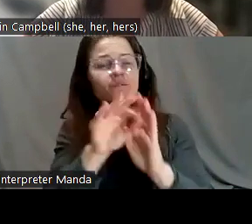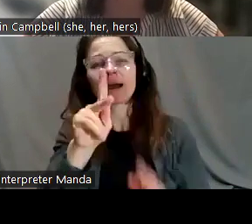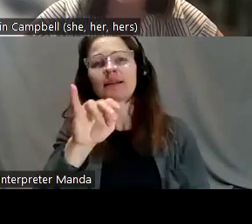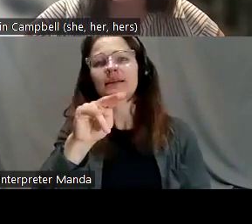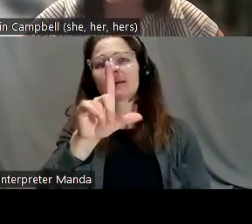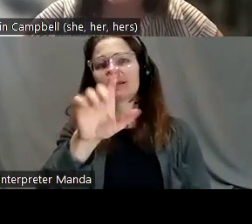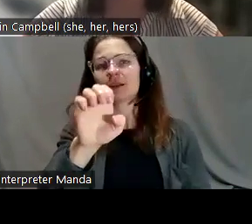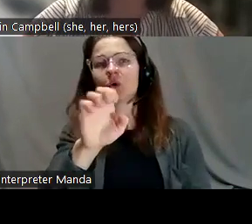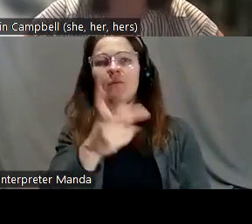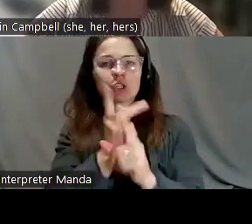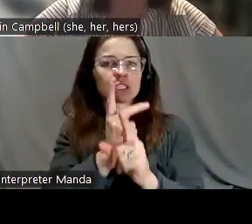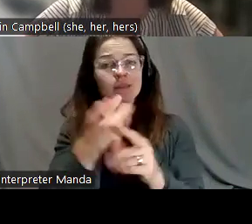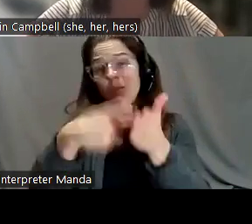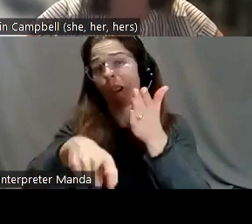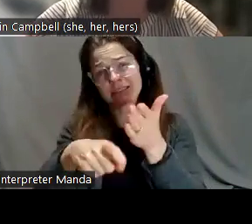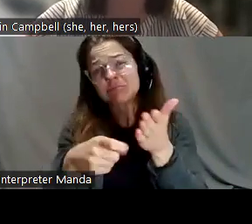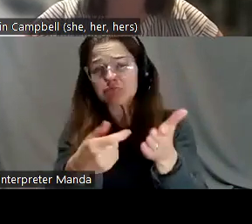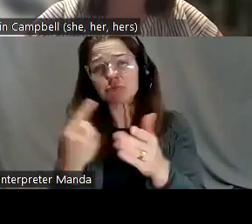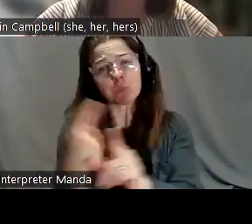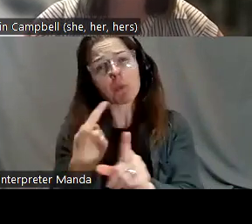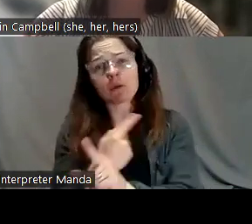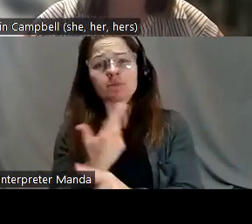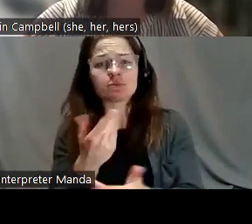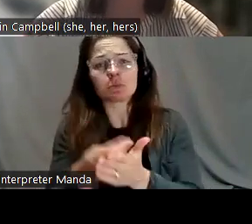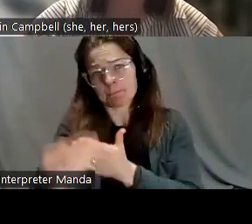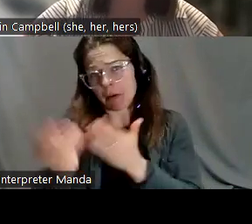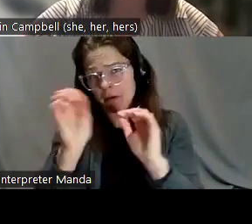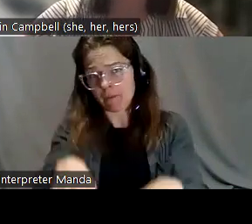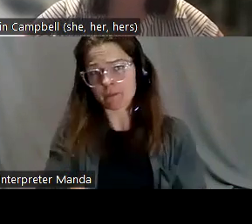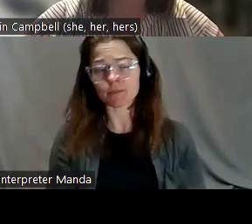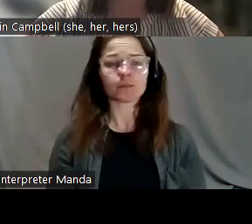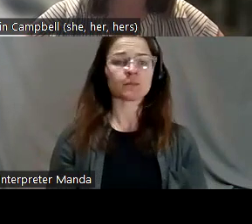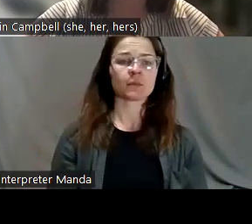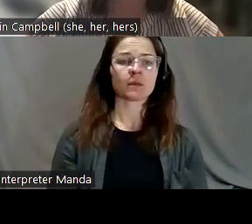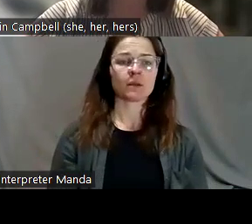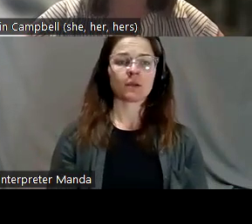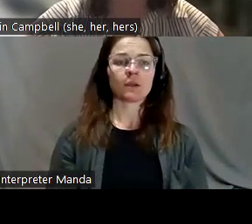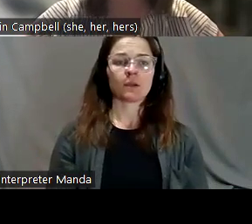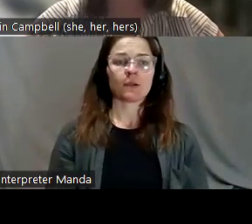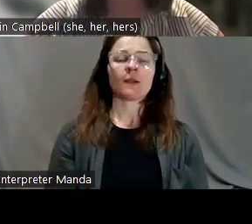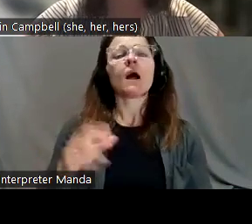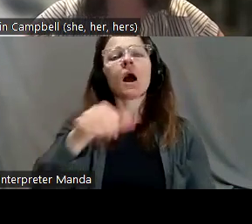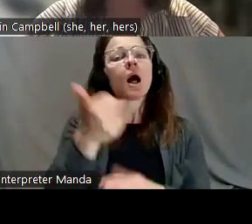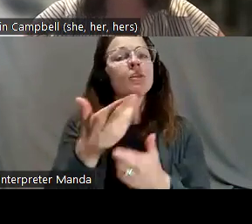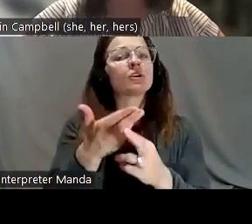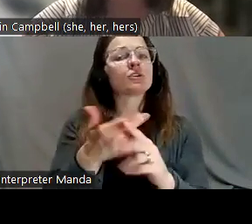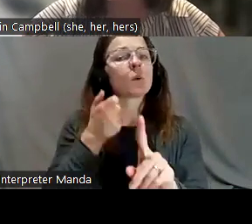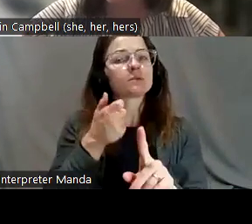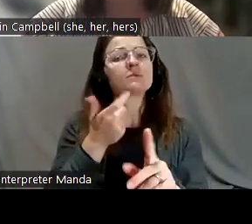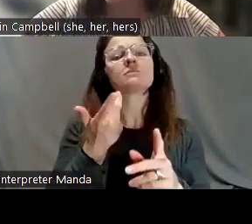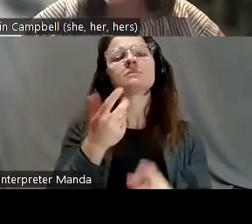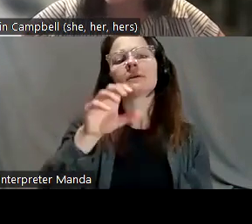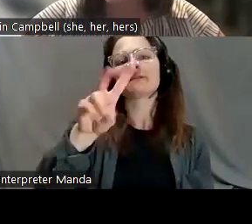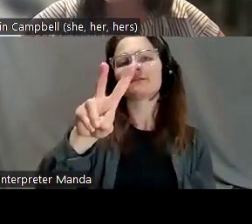a decent price to then buy that textbooks. Students can also use the source VitalSource to search a book